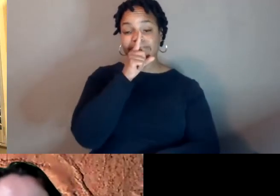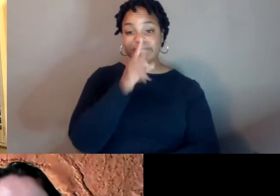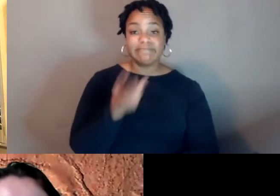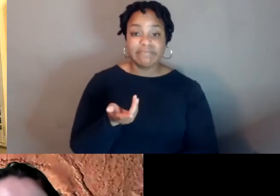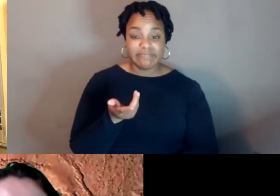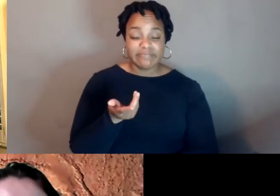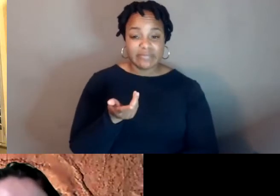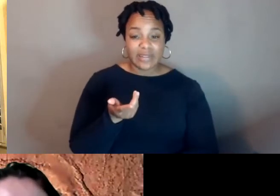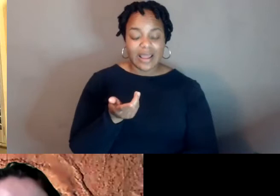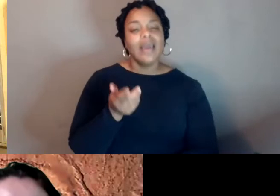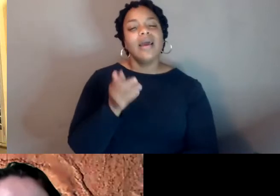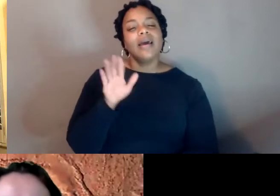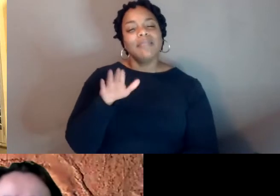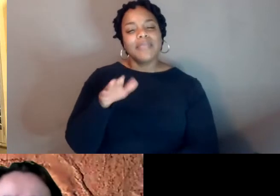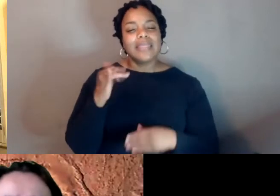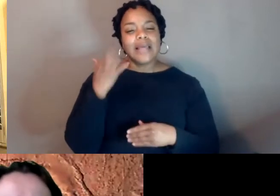I'm writing.